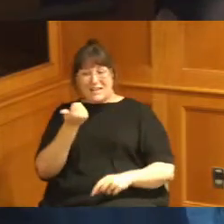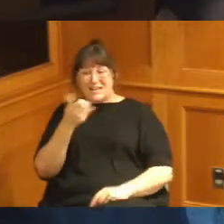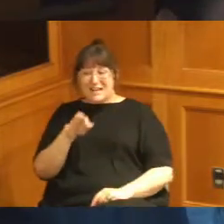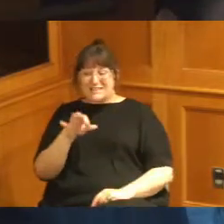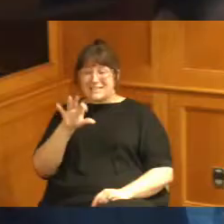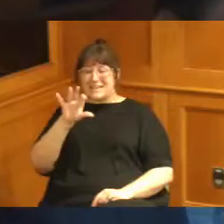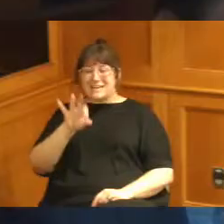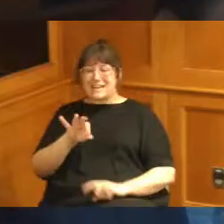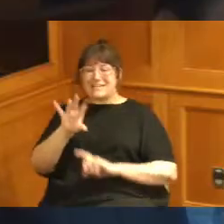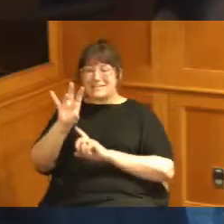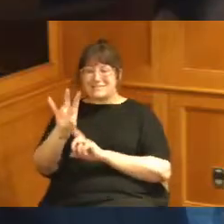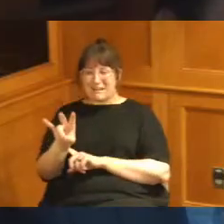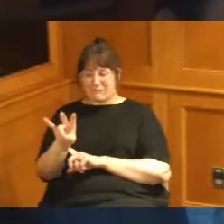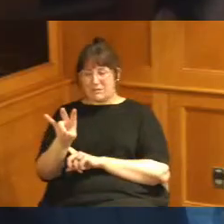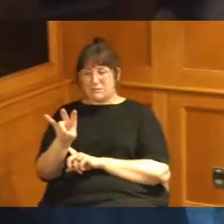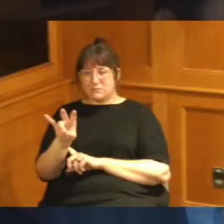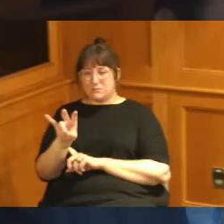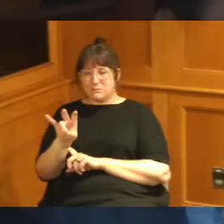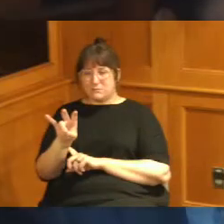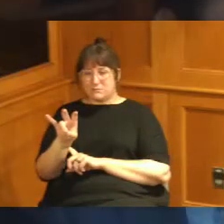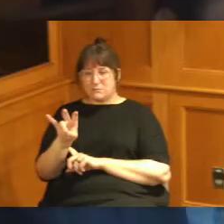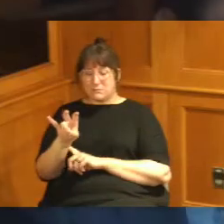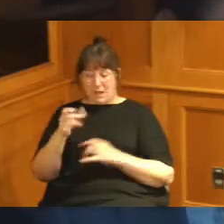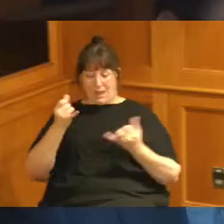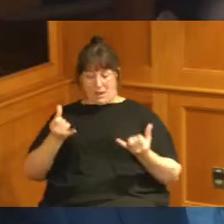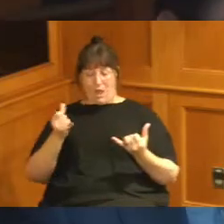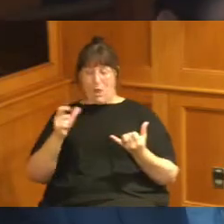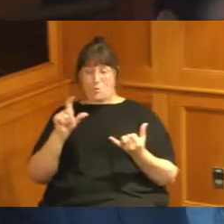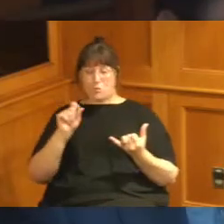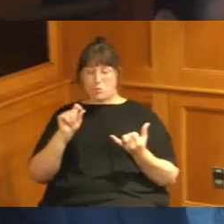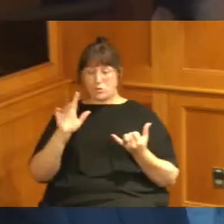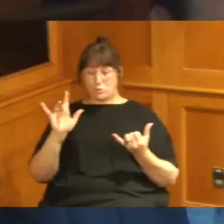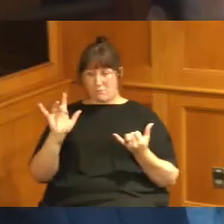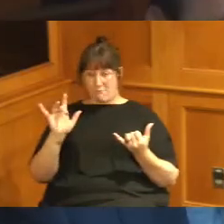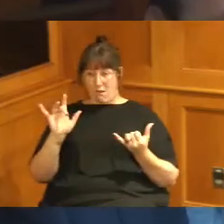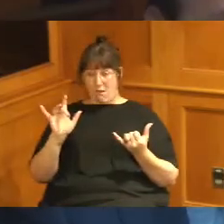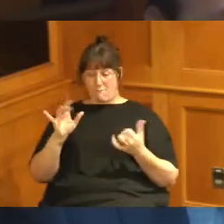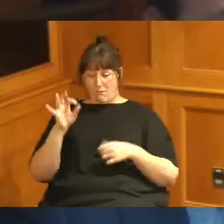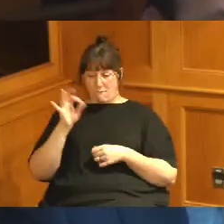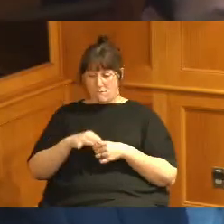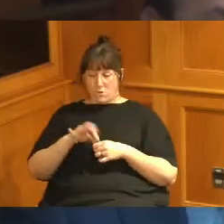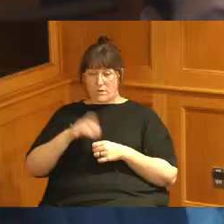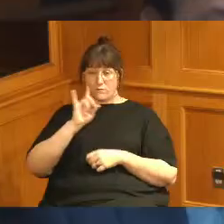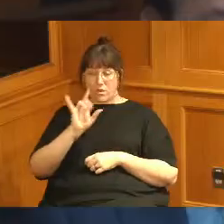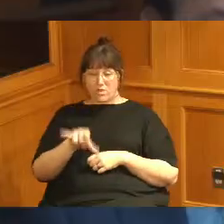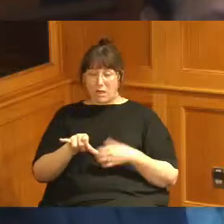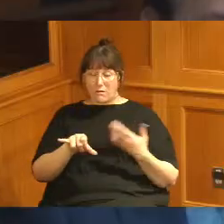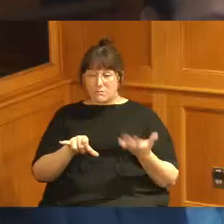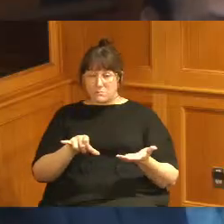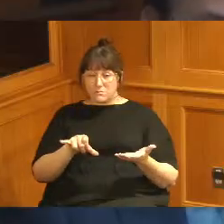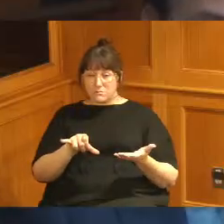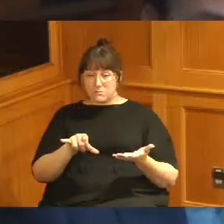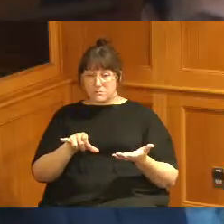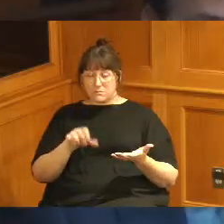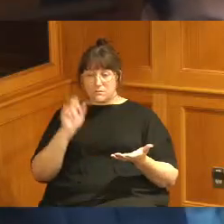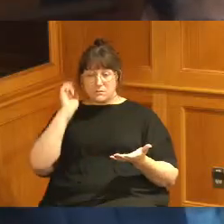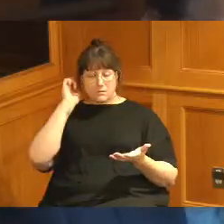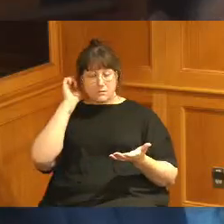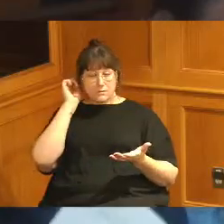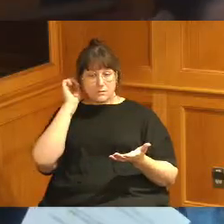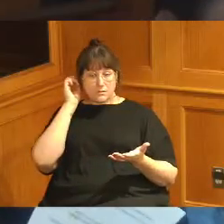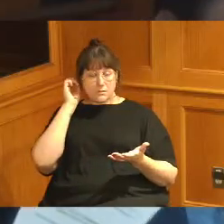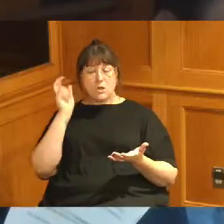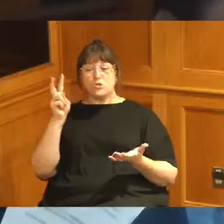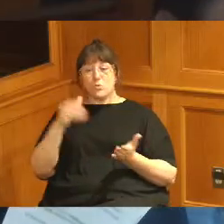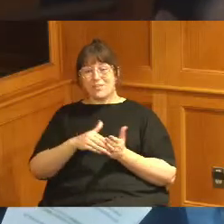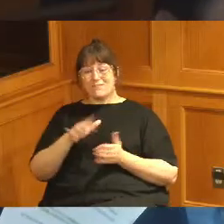1997. Now, 2005, what was voted on? In 2005,